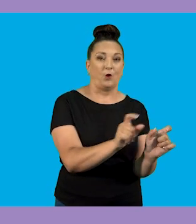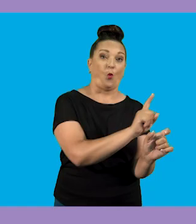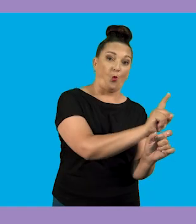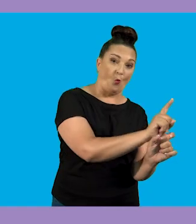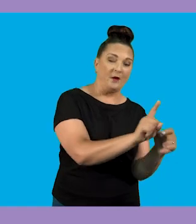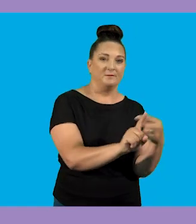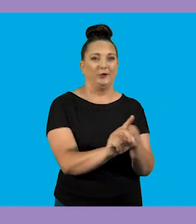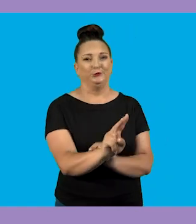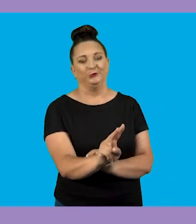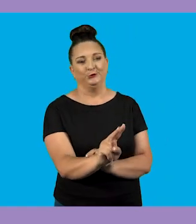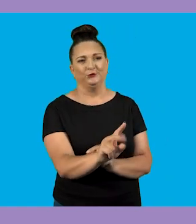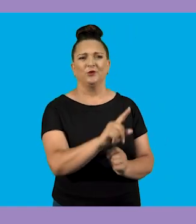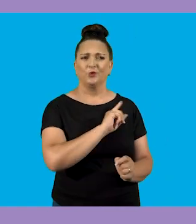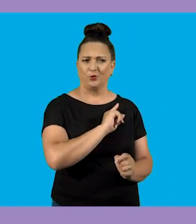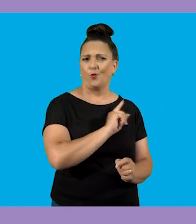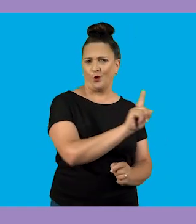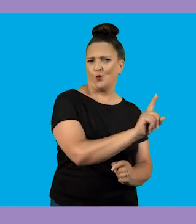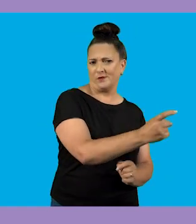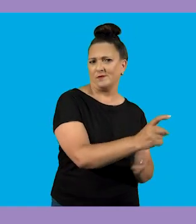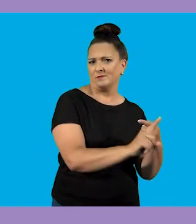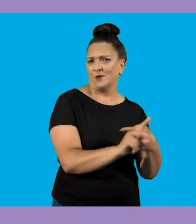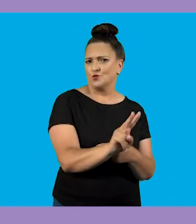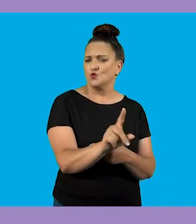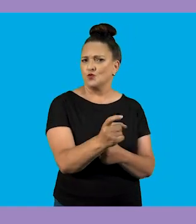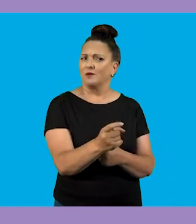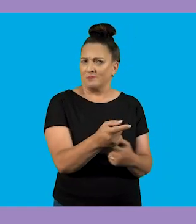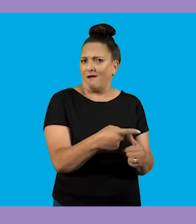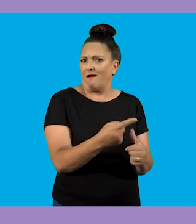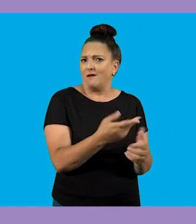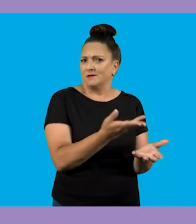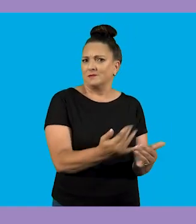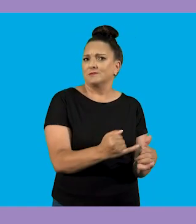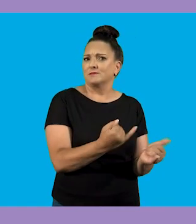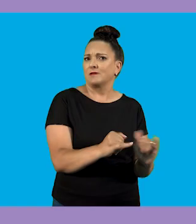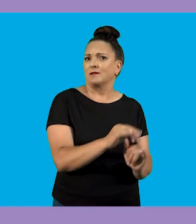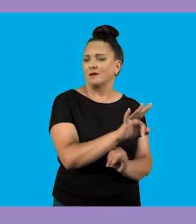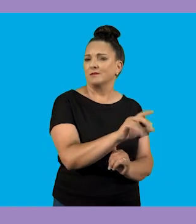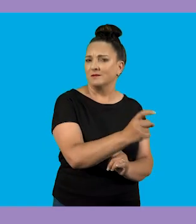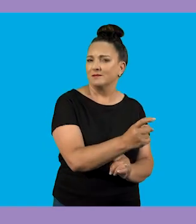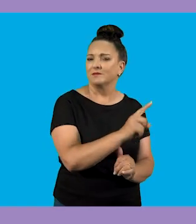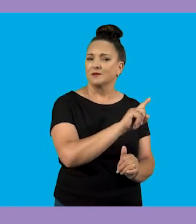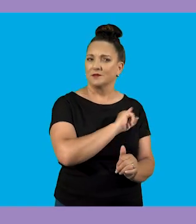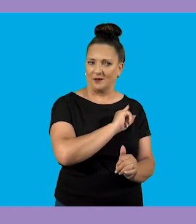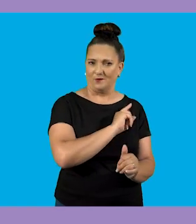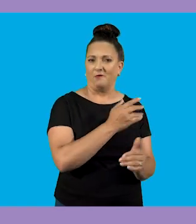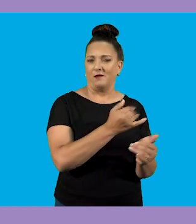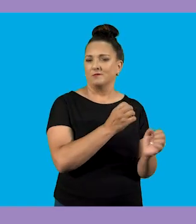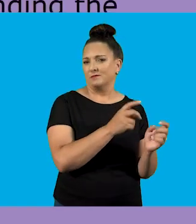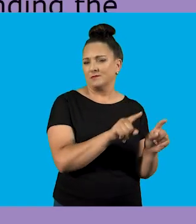plus a 2x, because 1x plus 2x is 3x. So that is how it is expressed